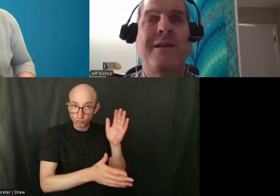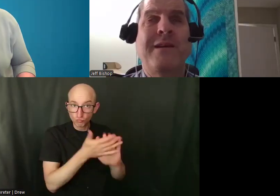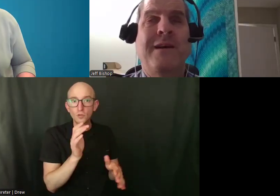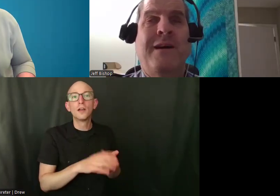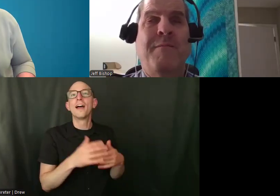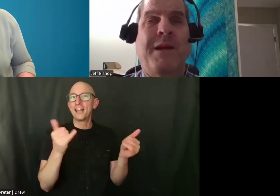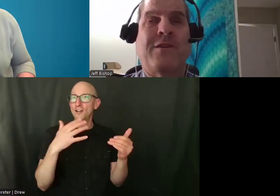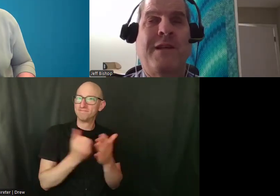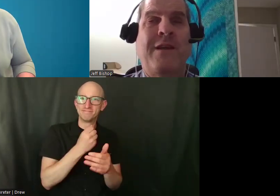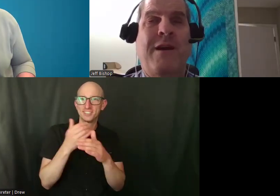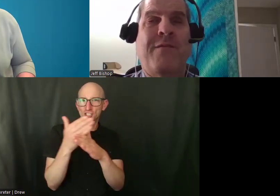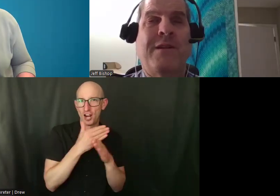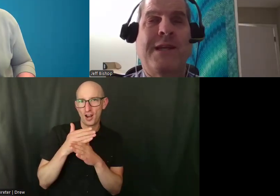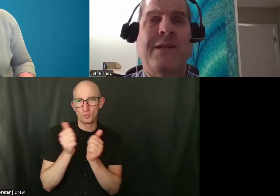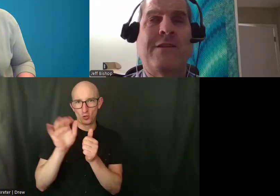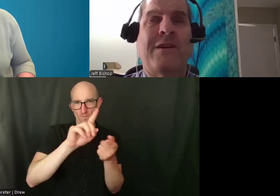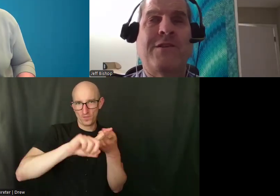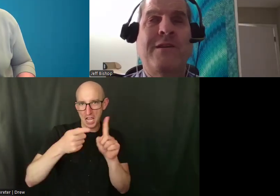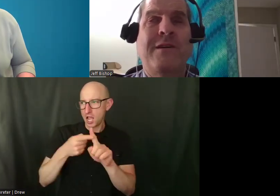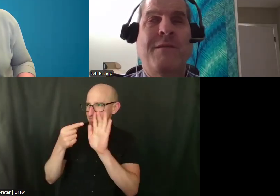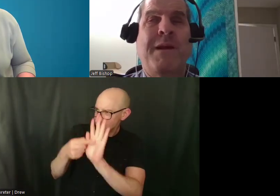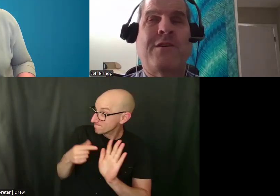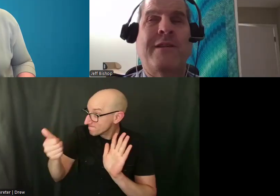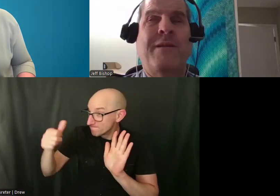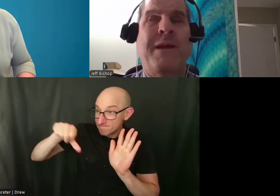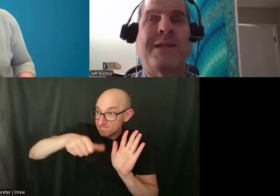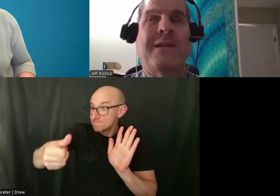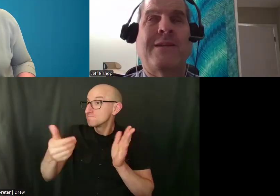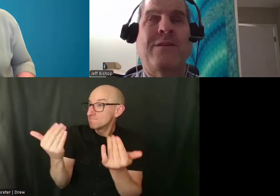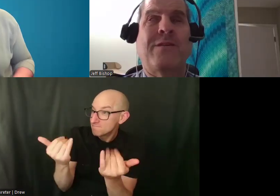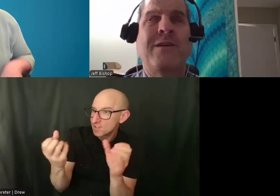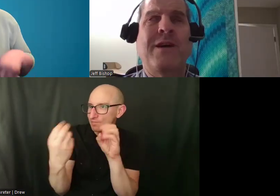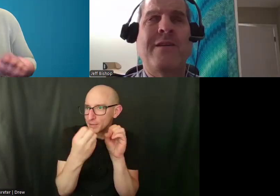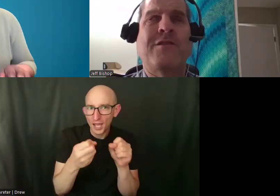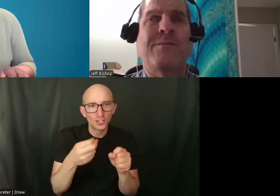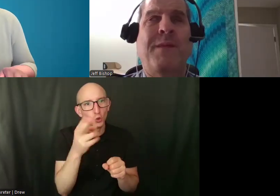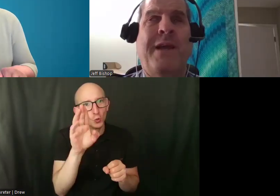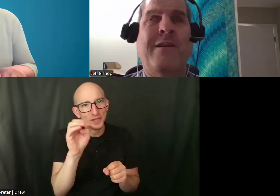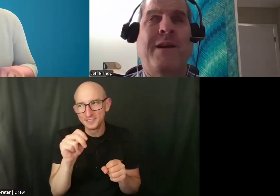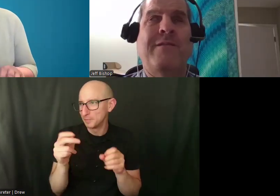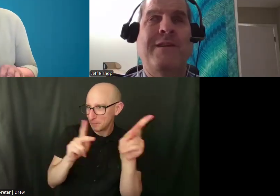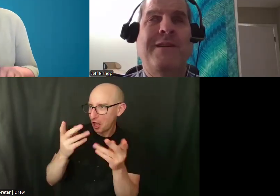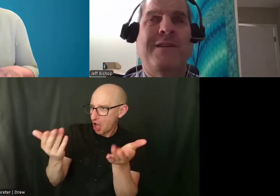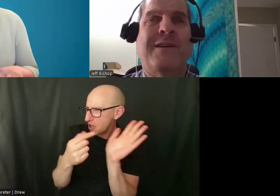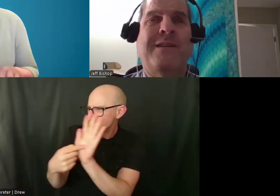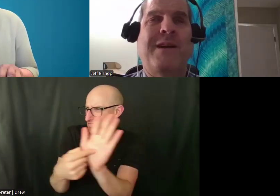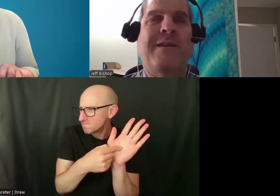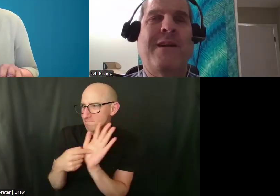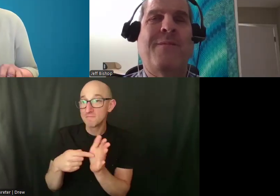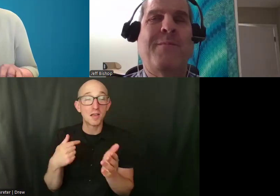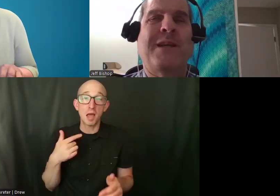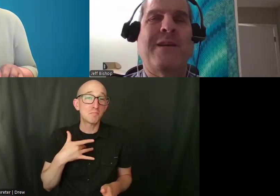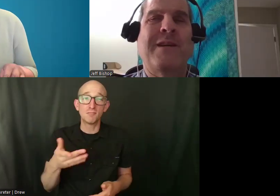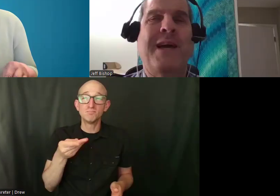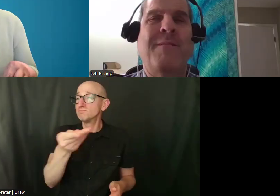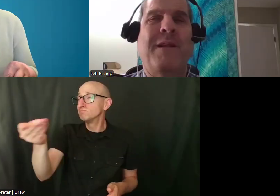appealing. Make sure that you have good sentence structure. Make sure that it makes sense to, I hand it around, toss it around, let